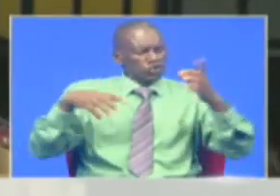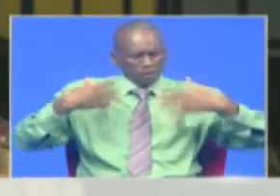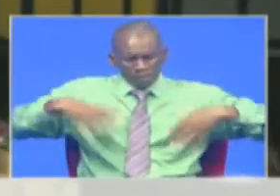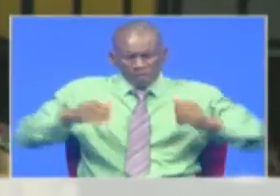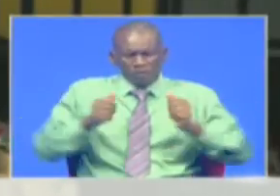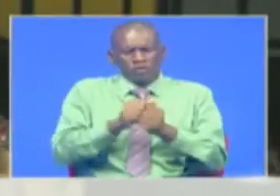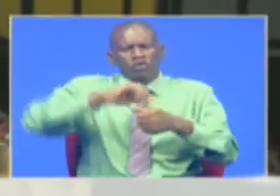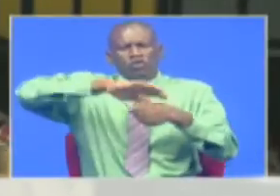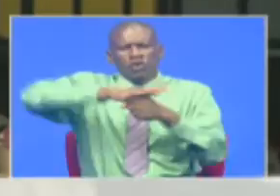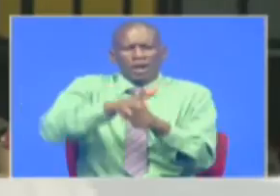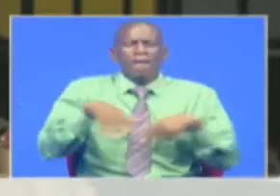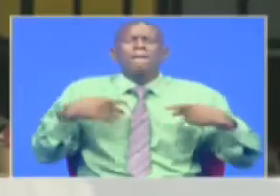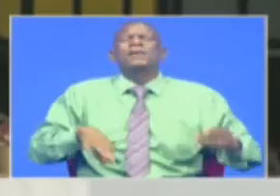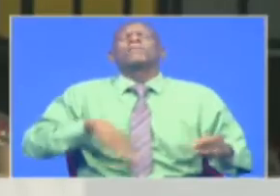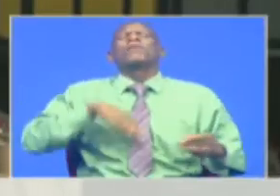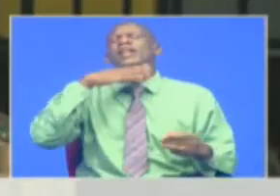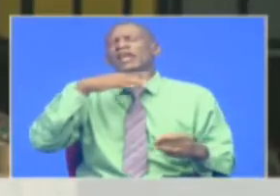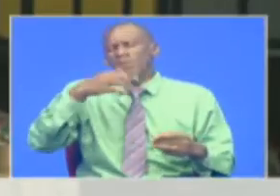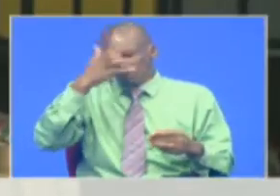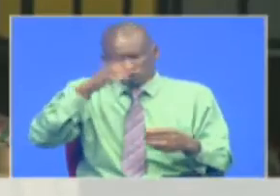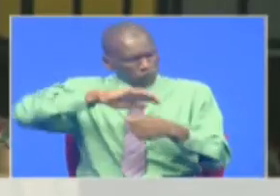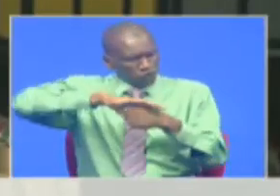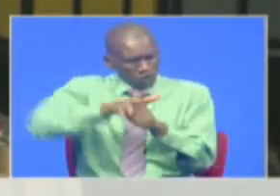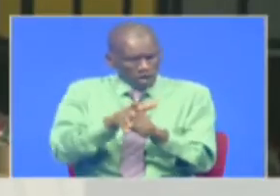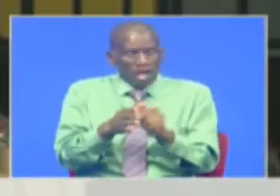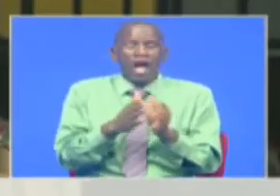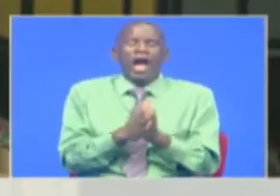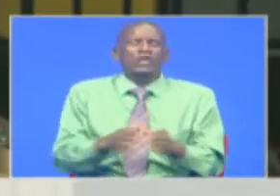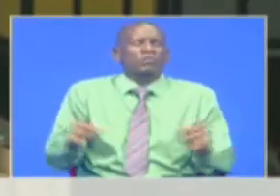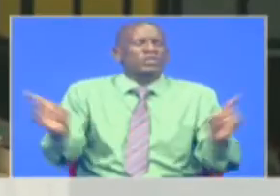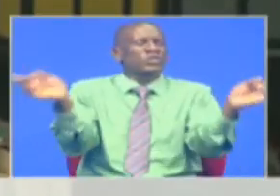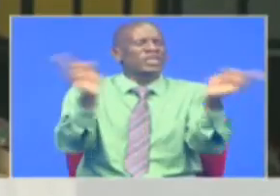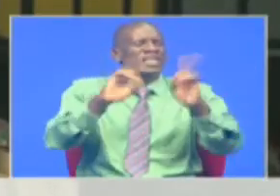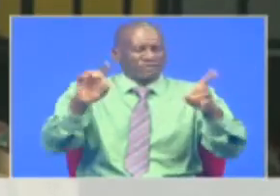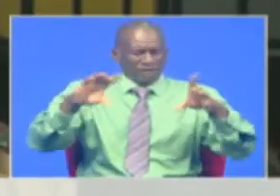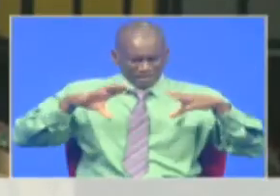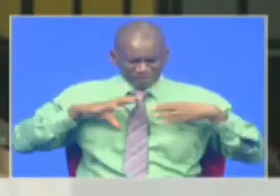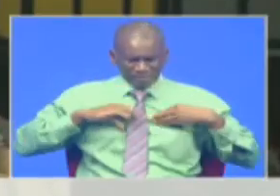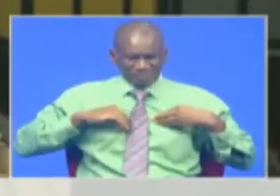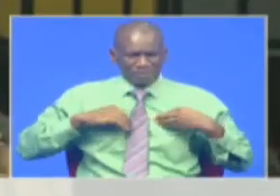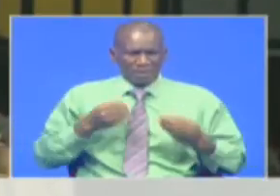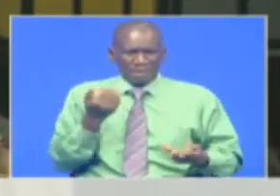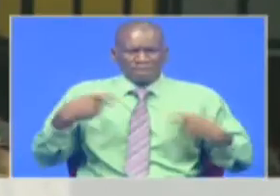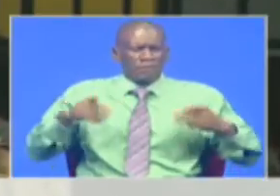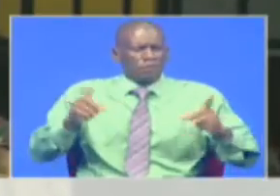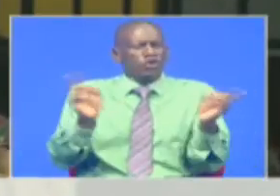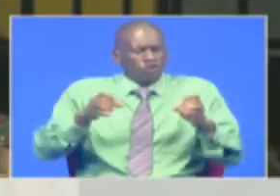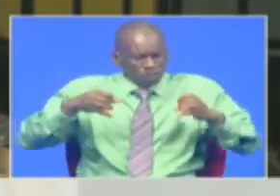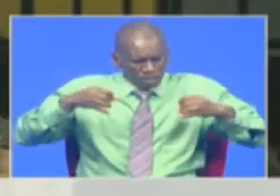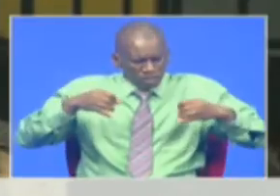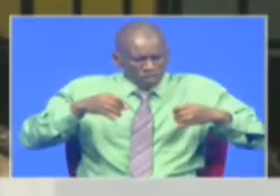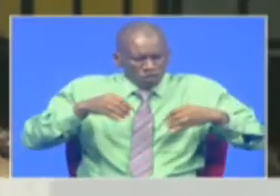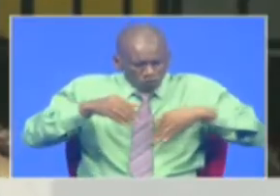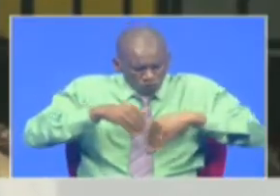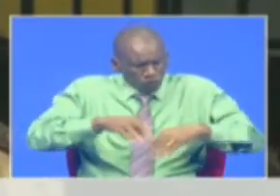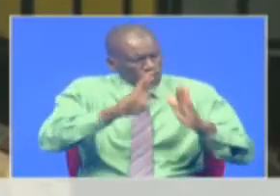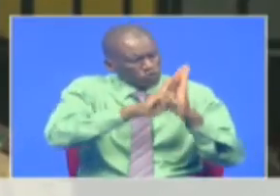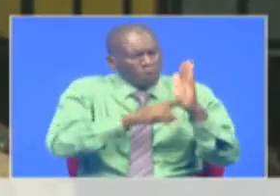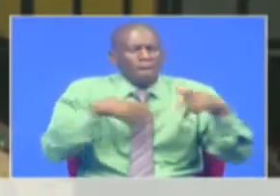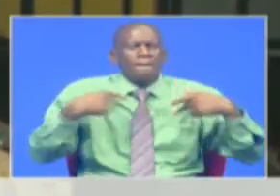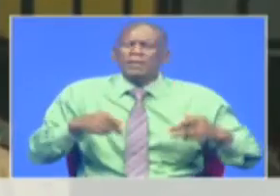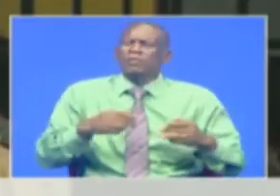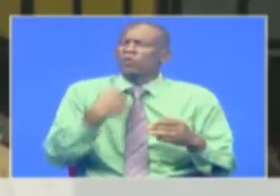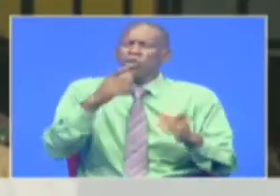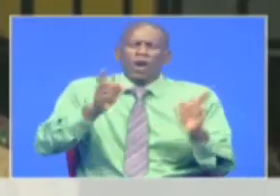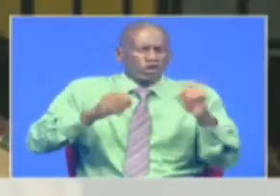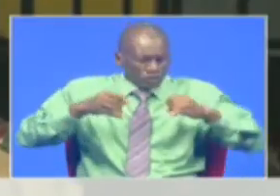because people are dying from the same, and we shall not allow any laxity. People will be found contravening the